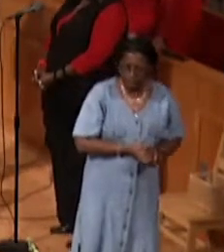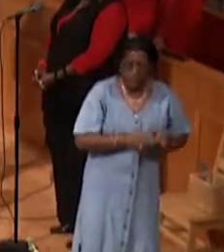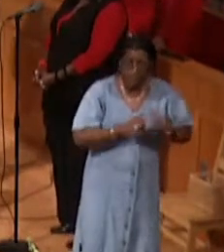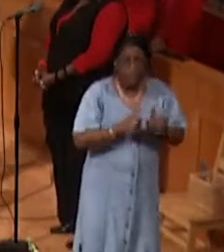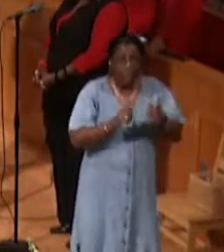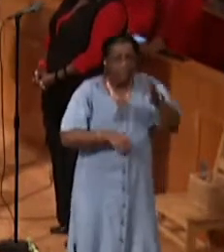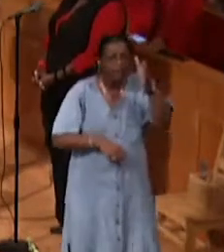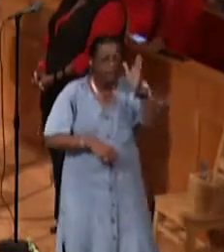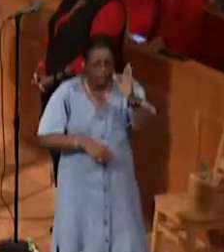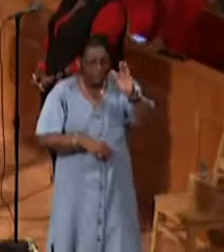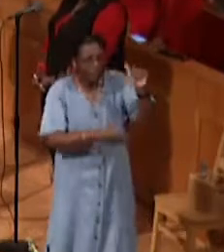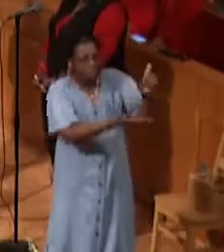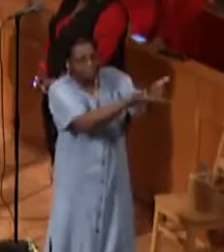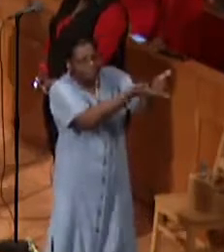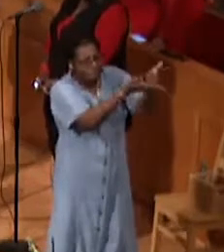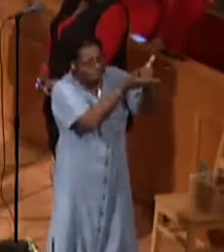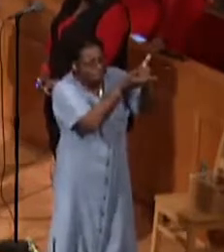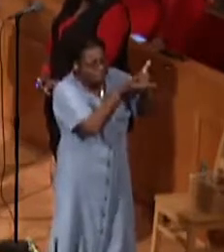God will see him through.